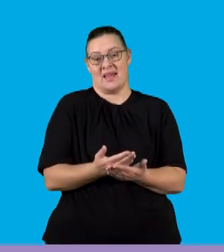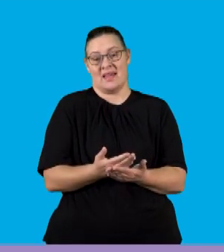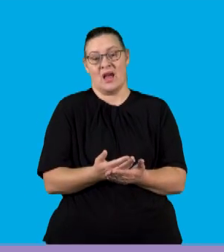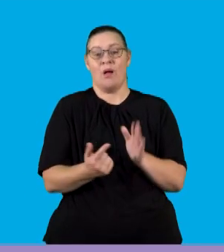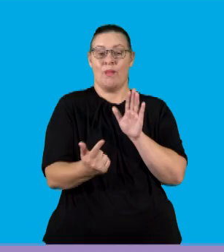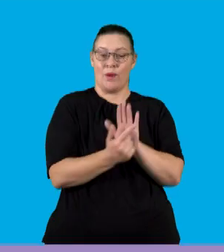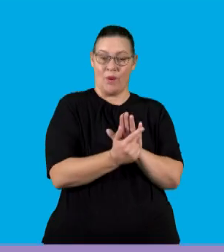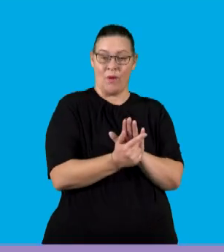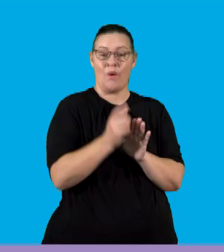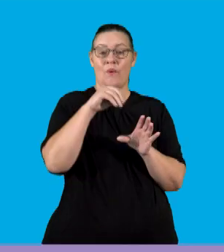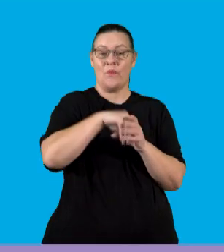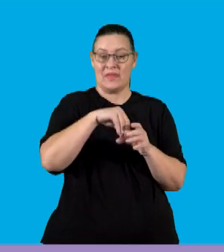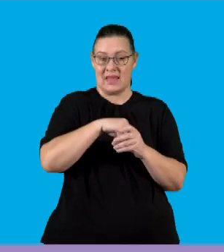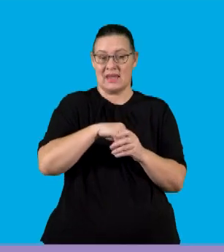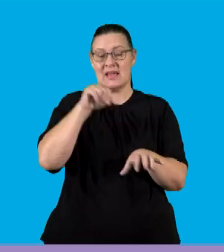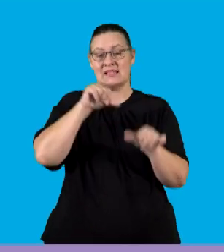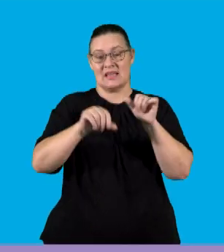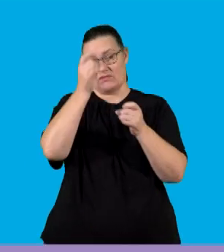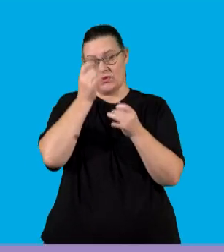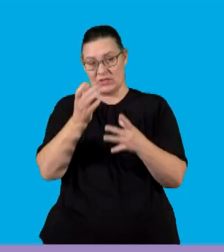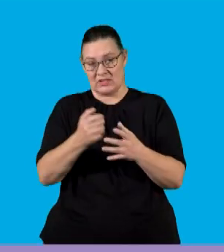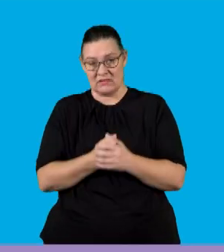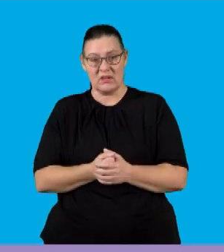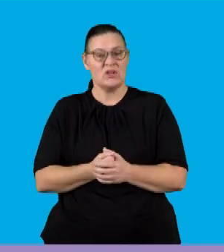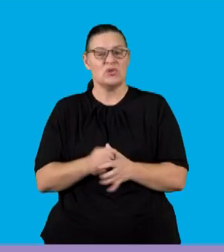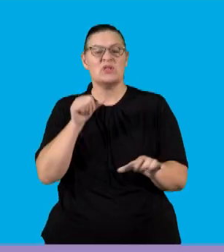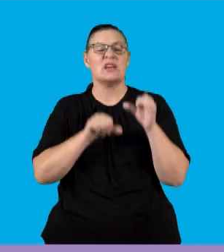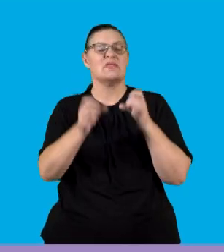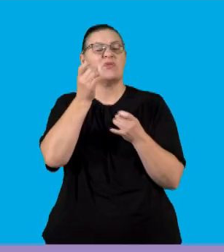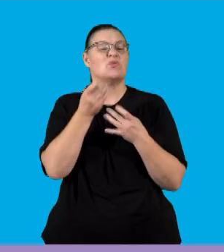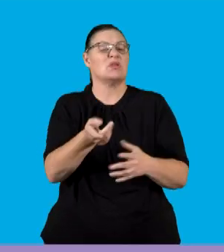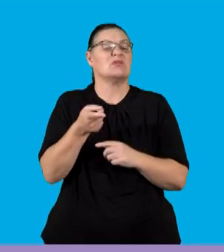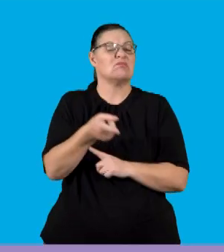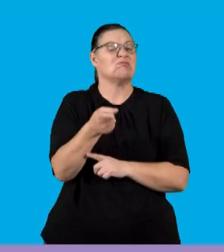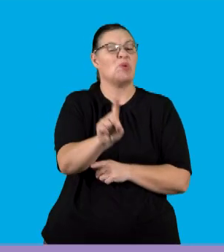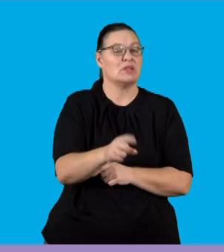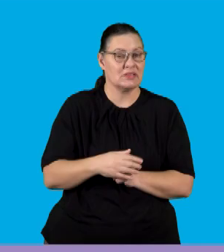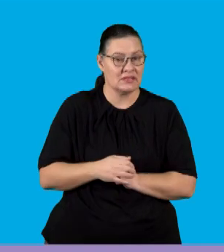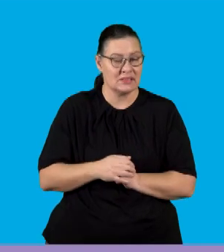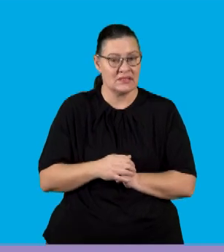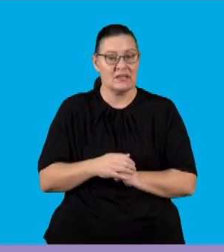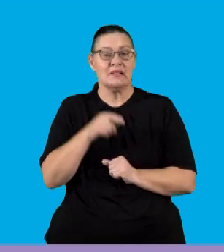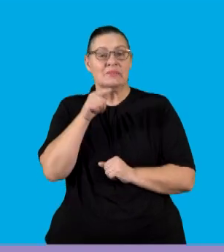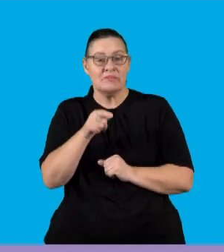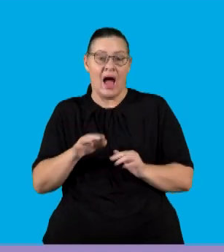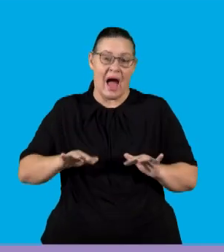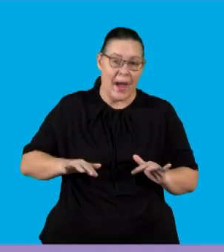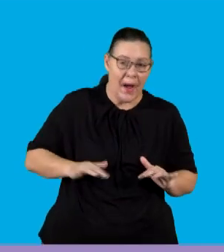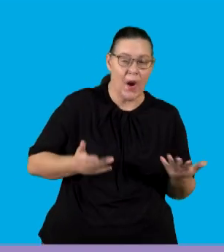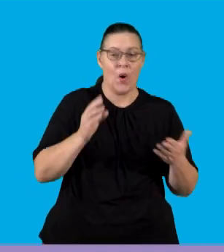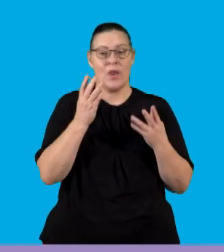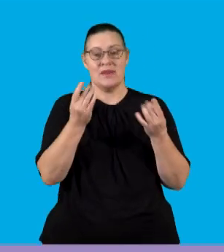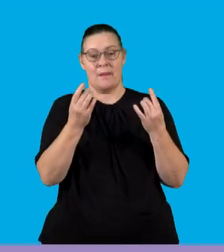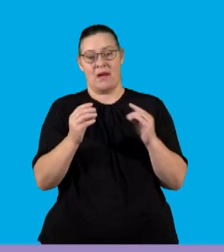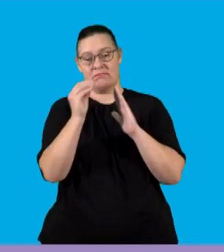laws within scientific notation. So what is scientific notation? Scientific notation is a way of writing numbers